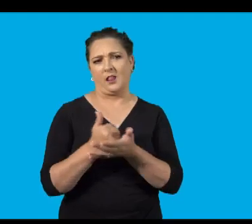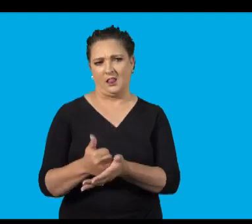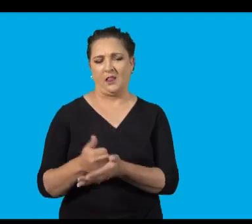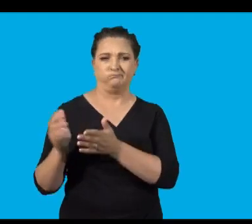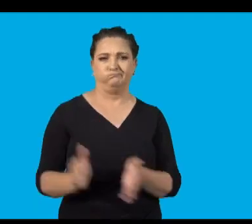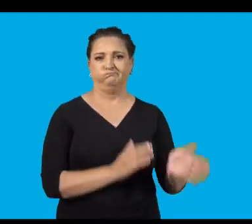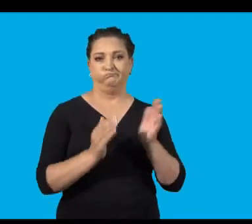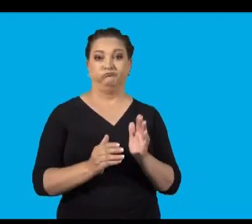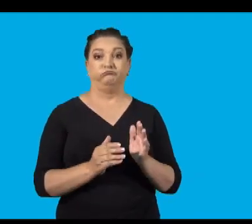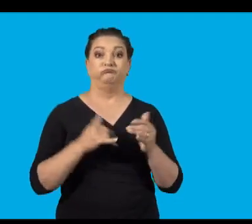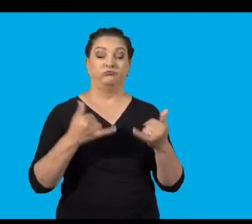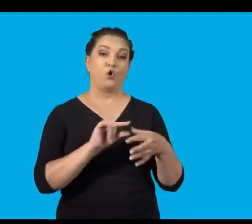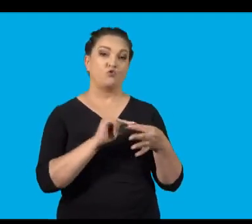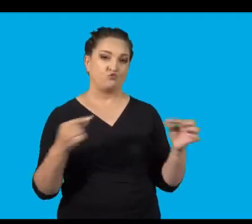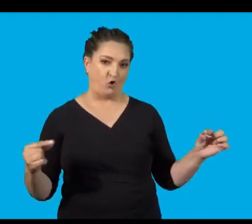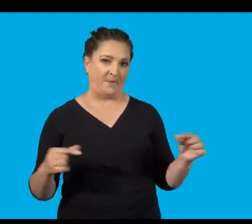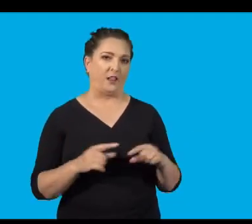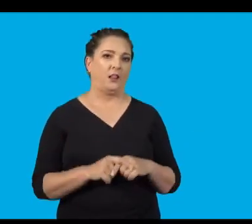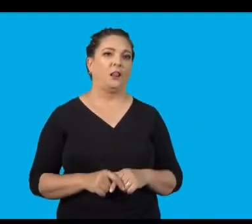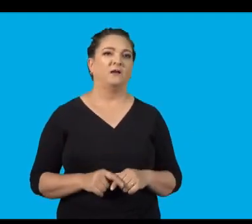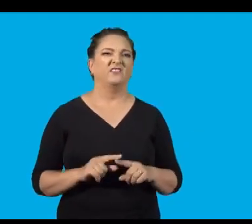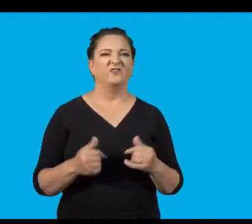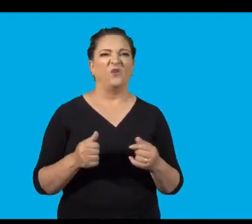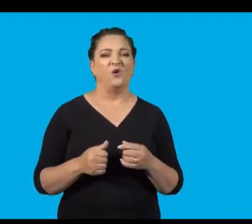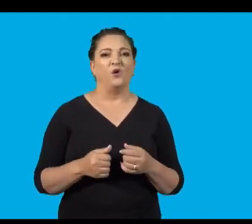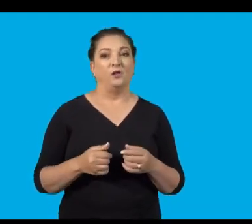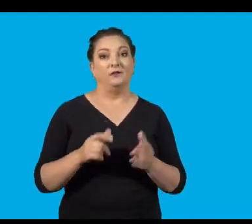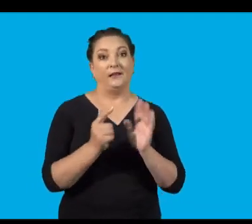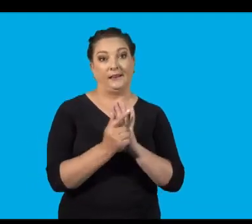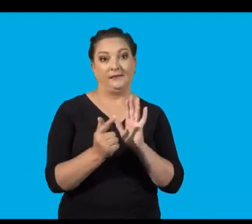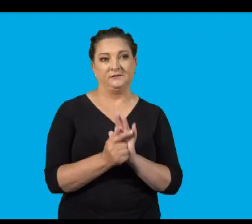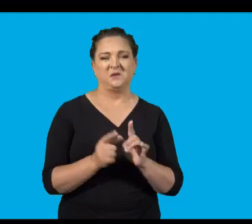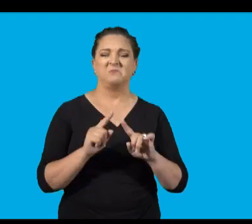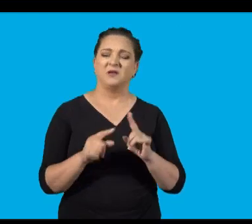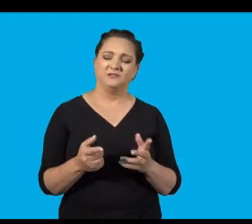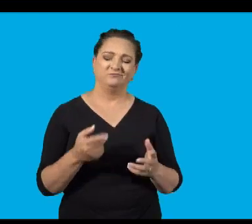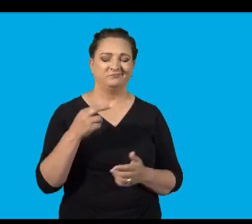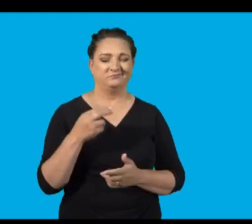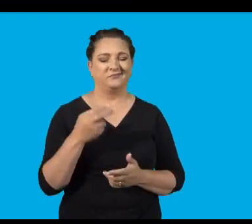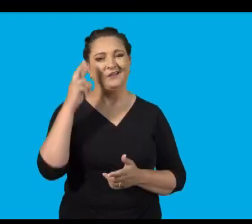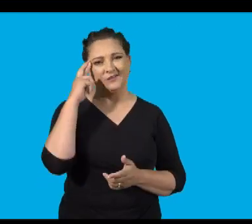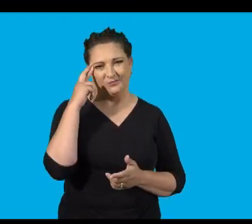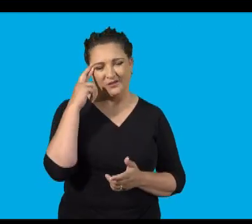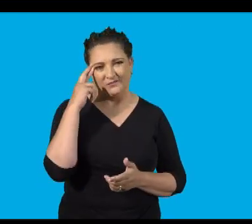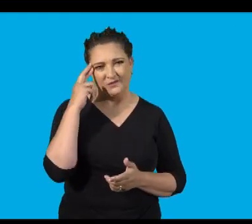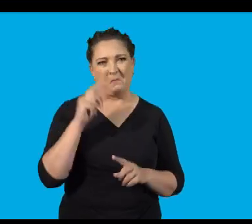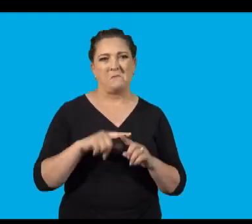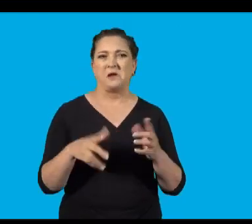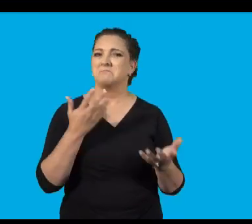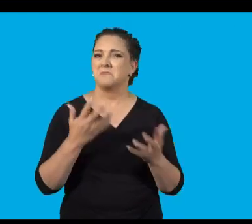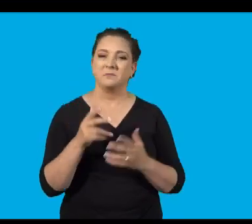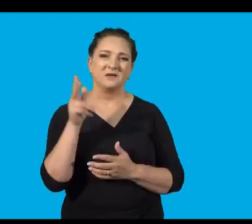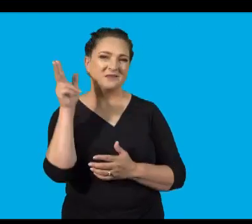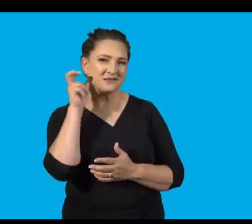are going to help you. Let's move on to our grammar segment of the lesson. And remember, many times learners